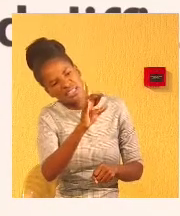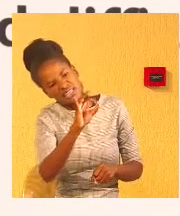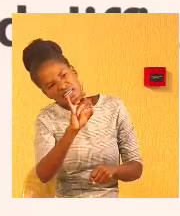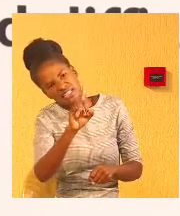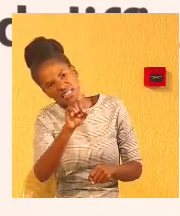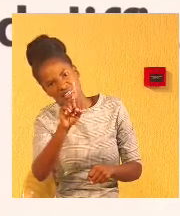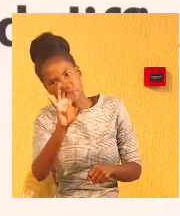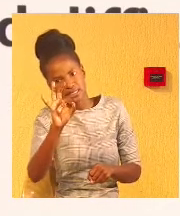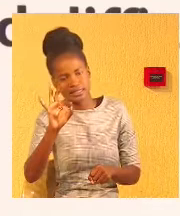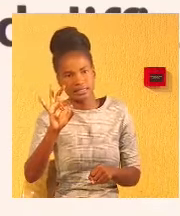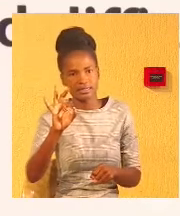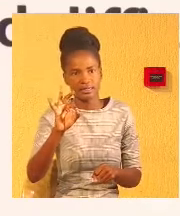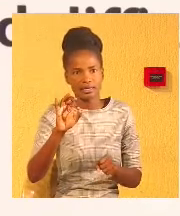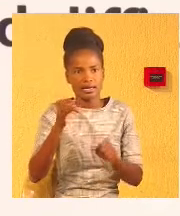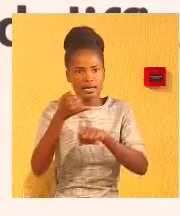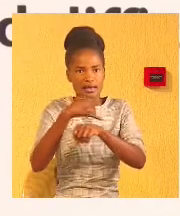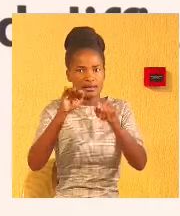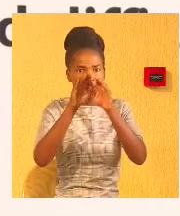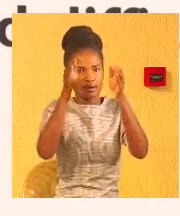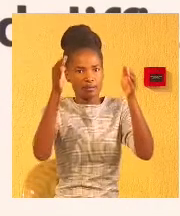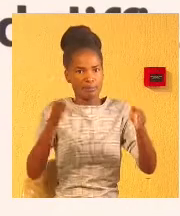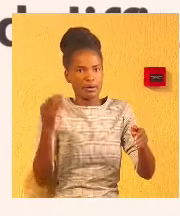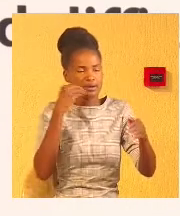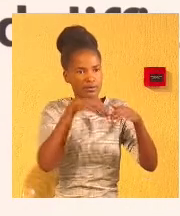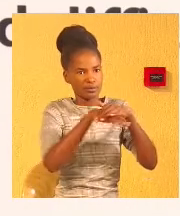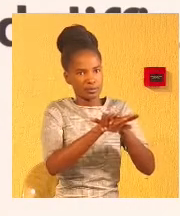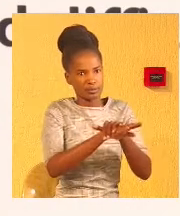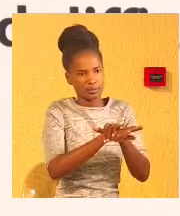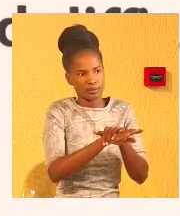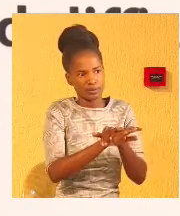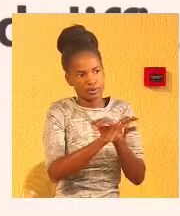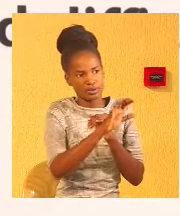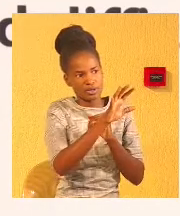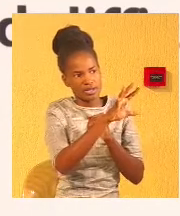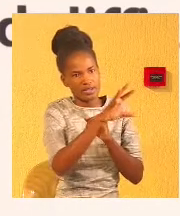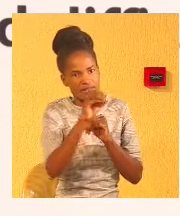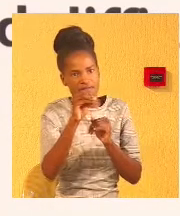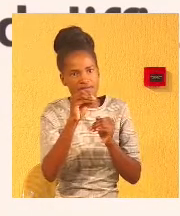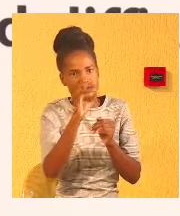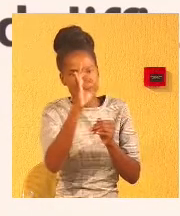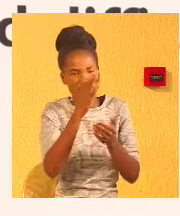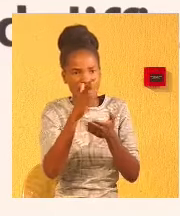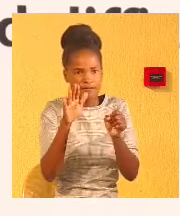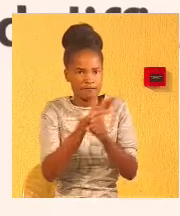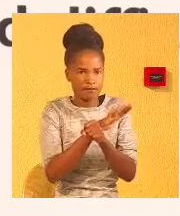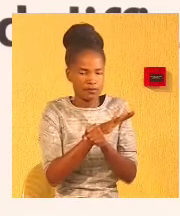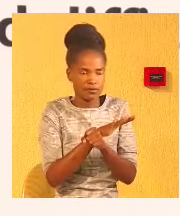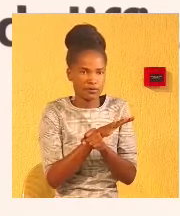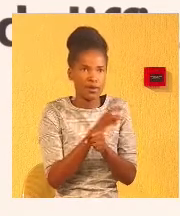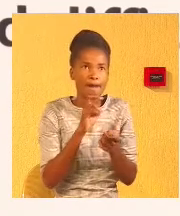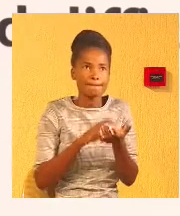2018-2019, the silos were almost 50% full, meaning they